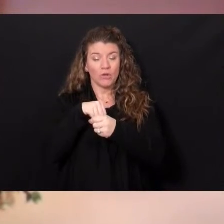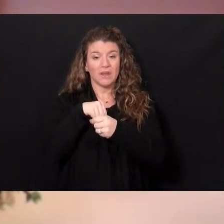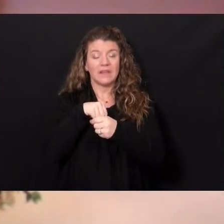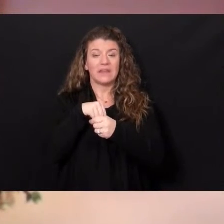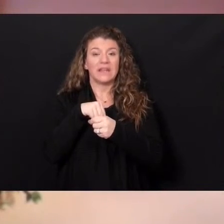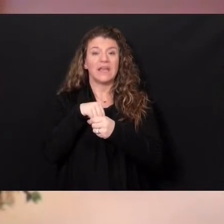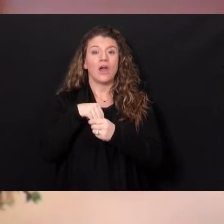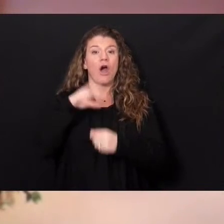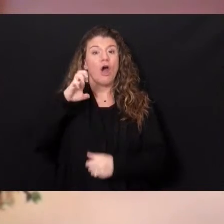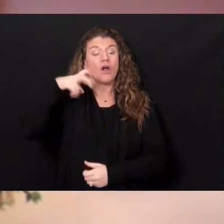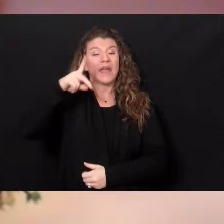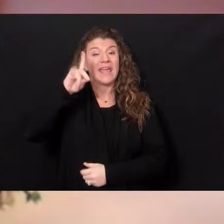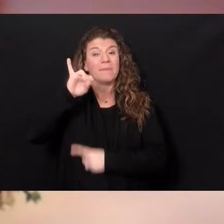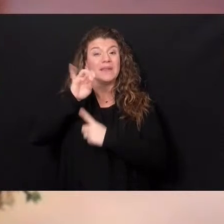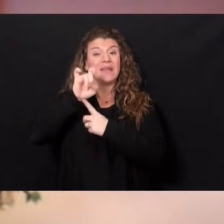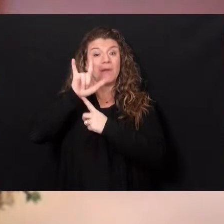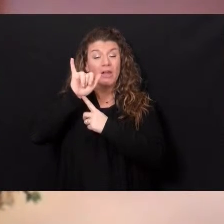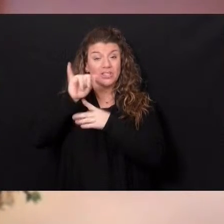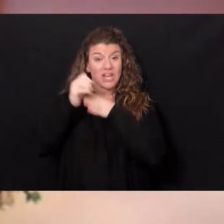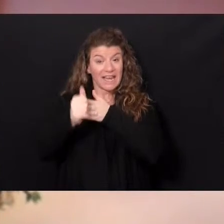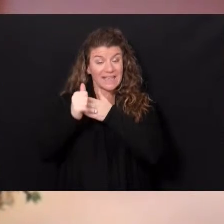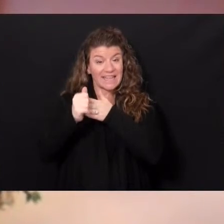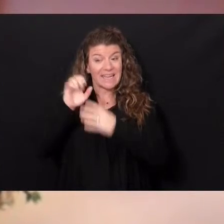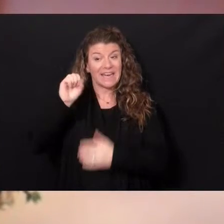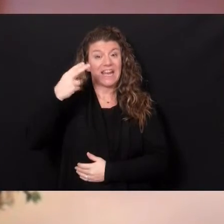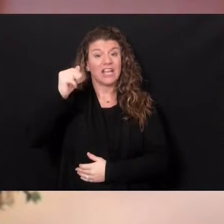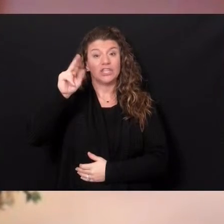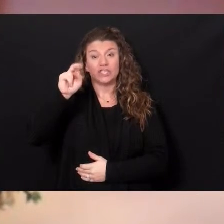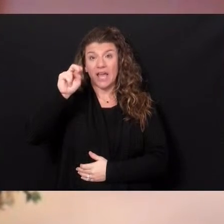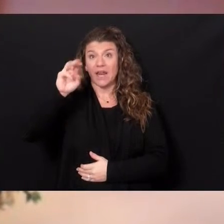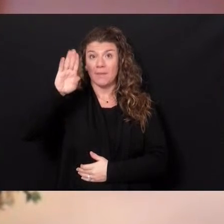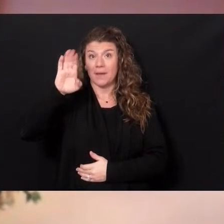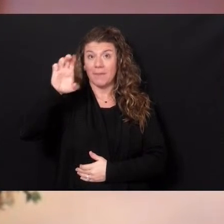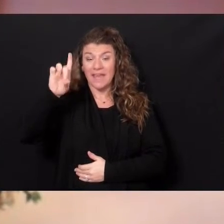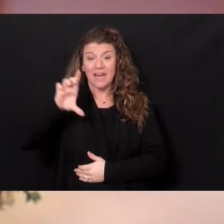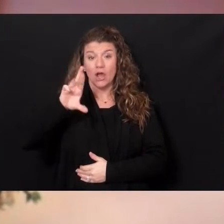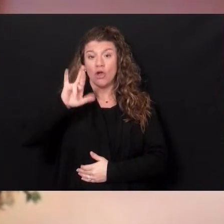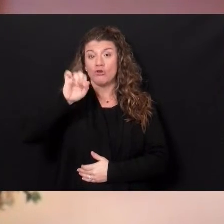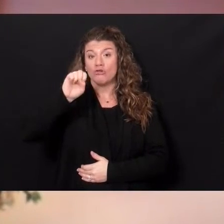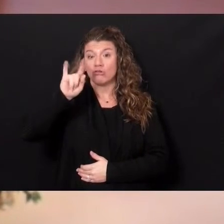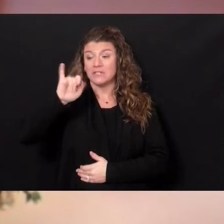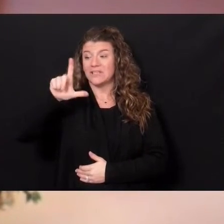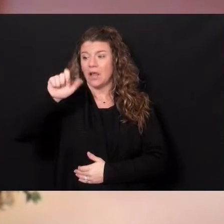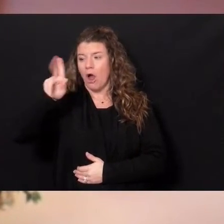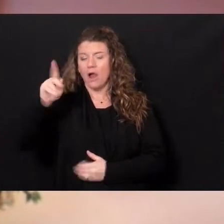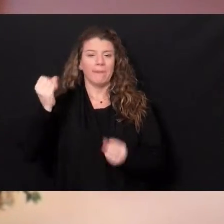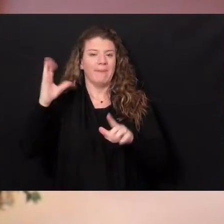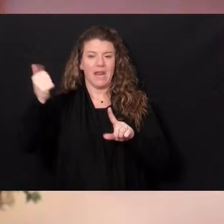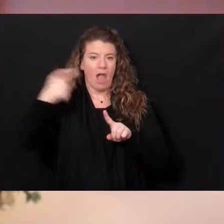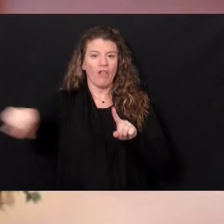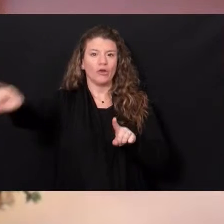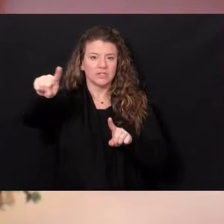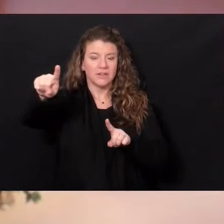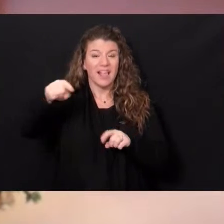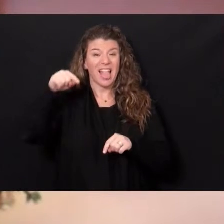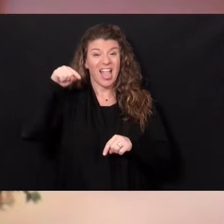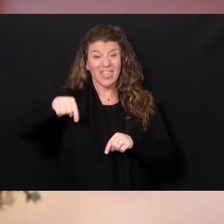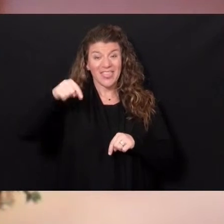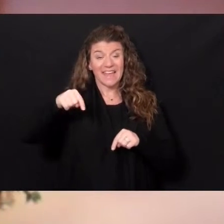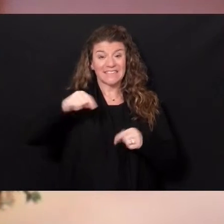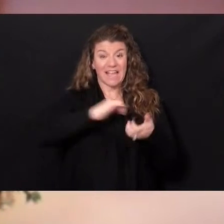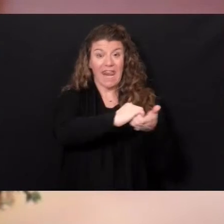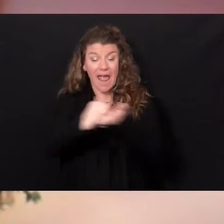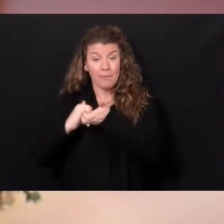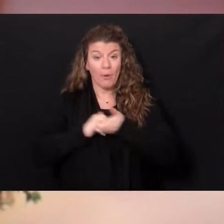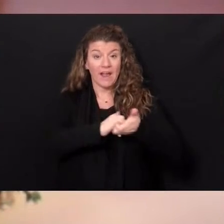our epidemiology lead, Shannon McBee, Christy Clark, and many others. This collaboration